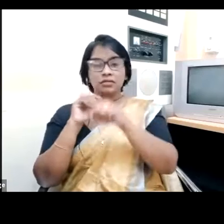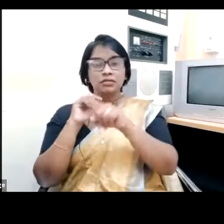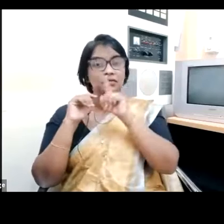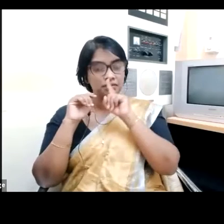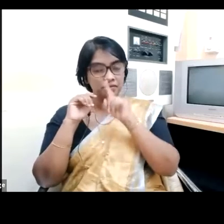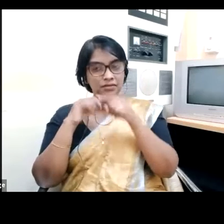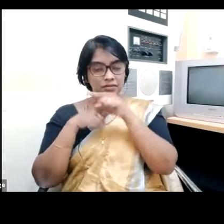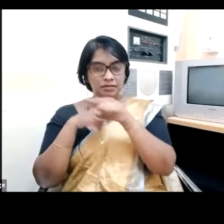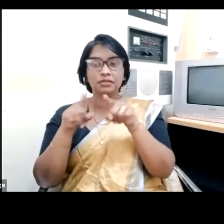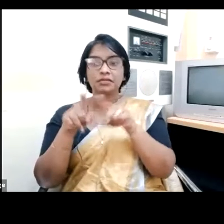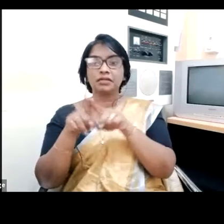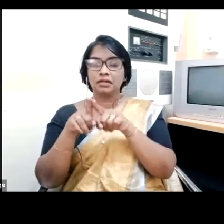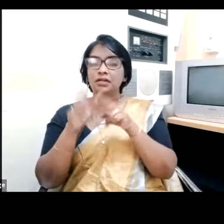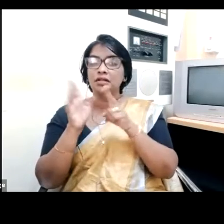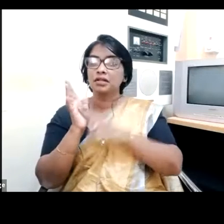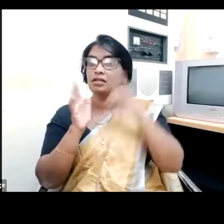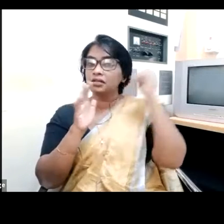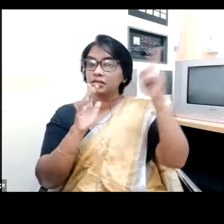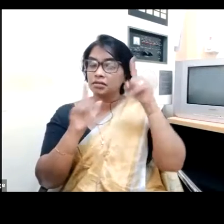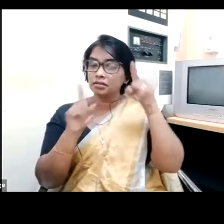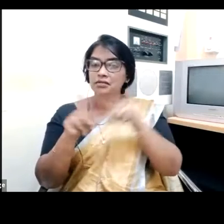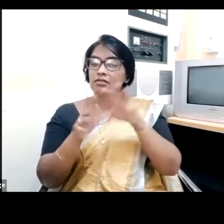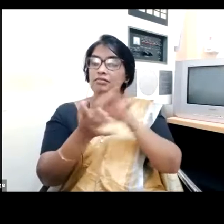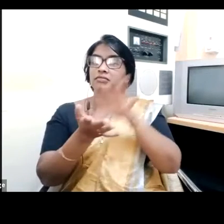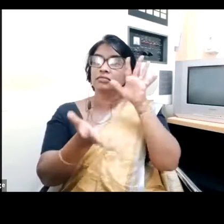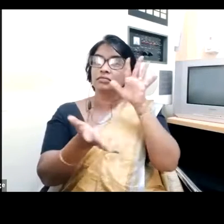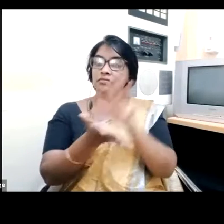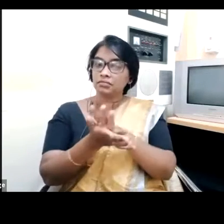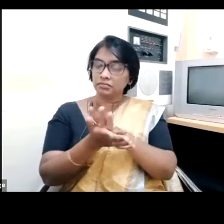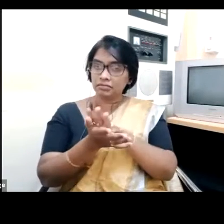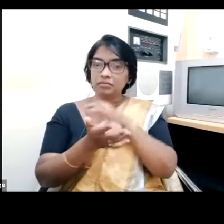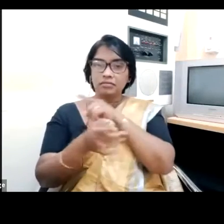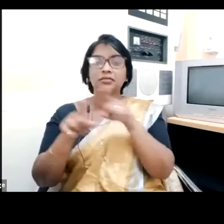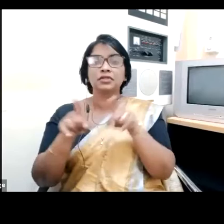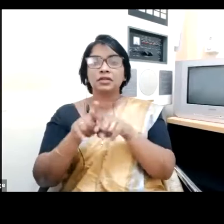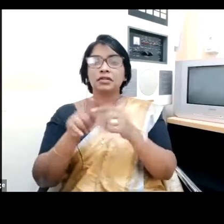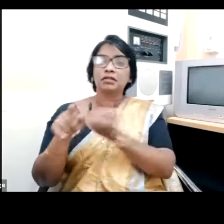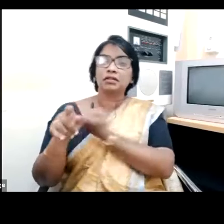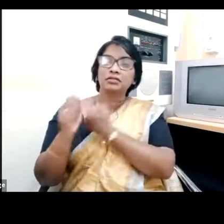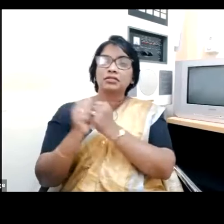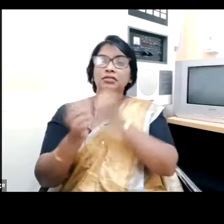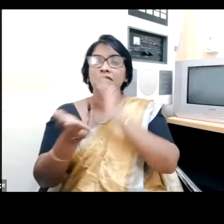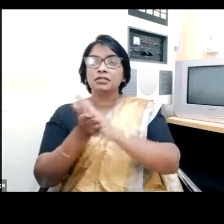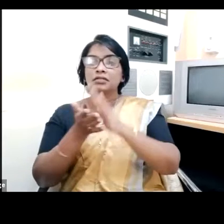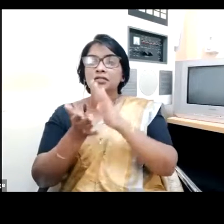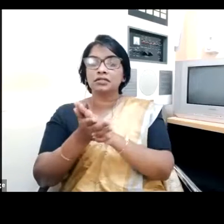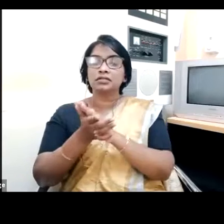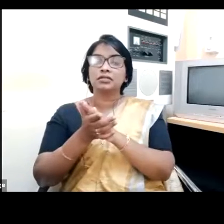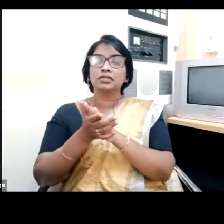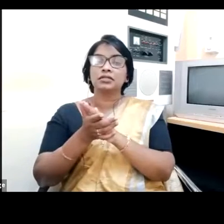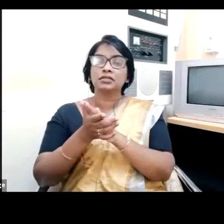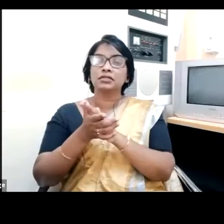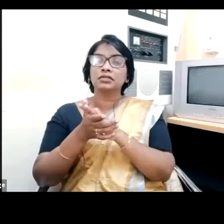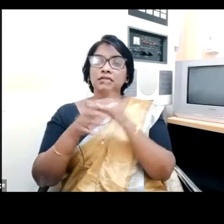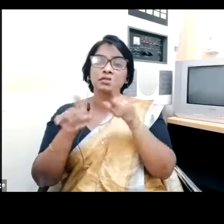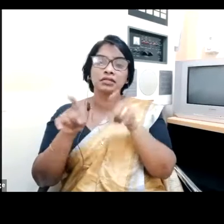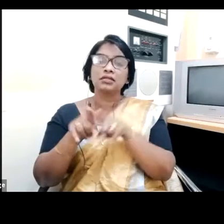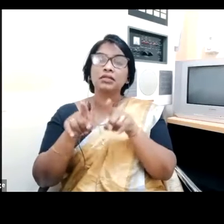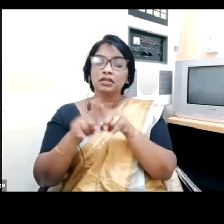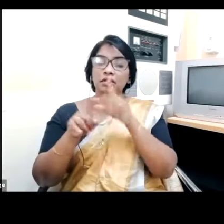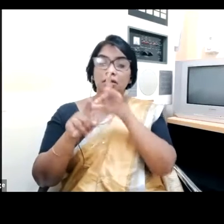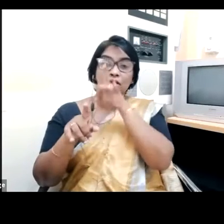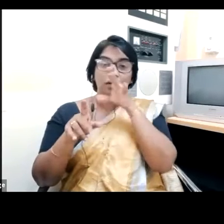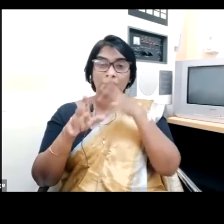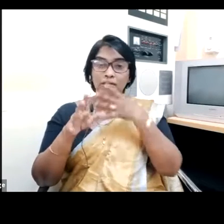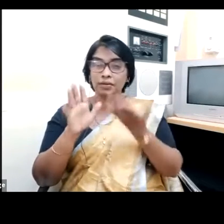determined commitments to achieve and keep our temperatures pretty much below